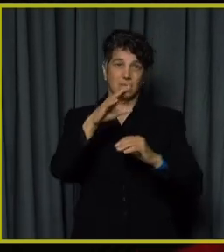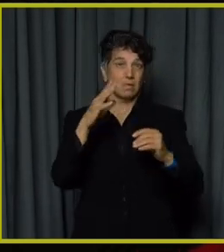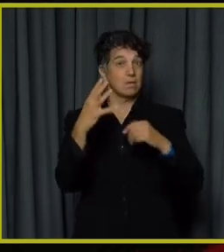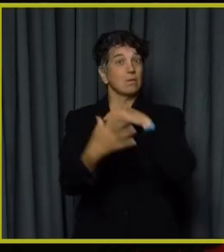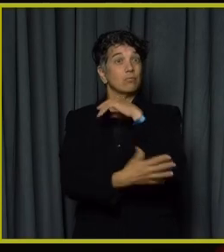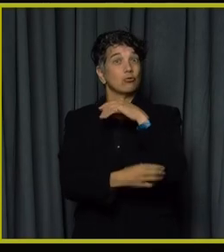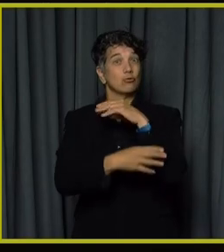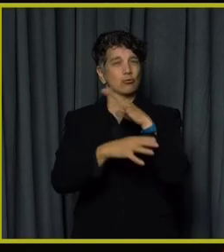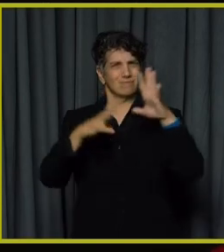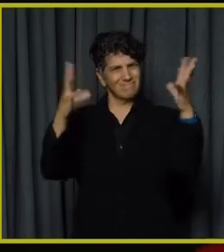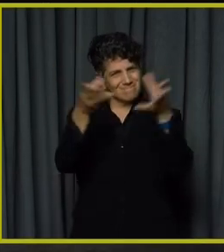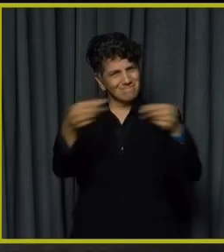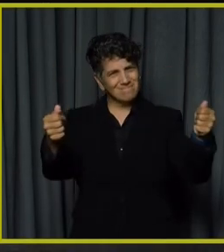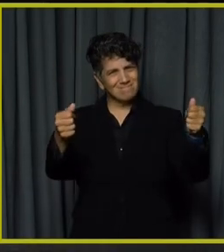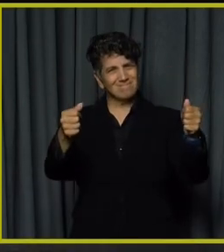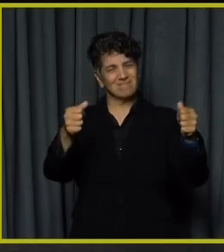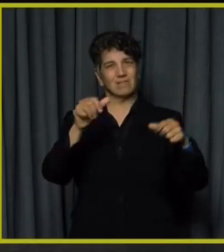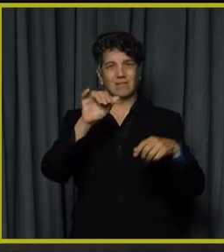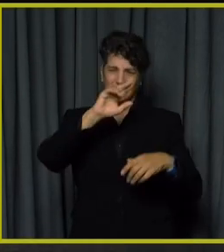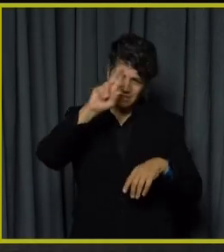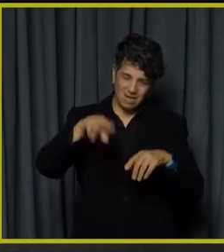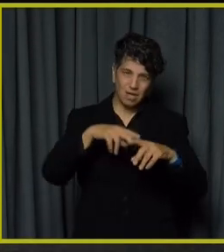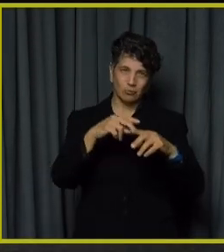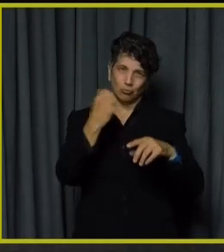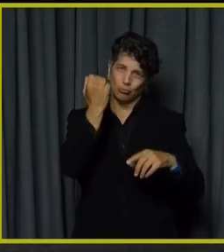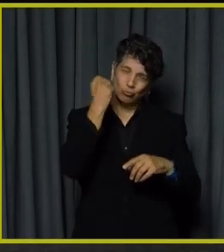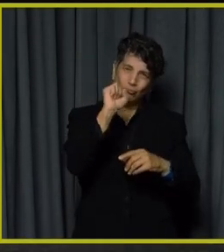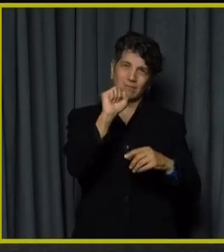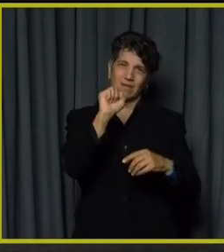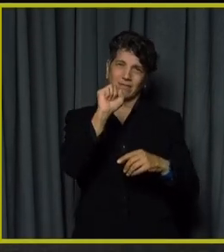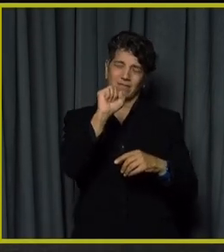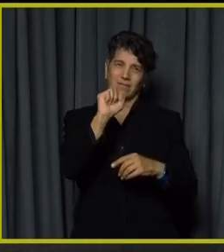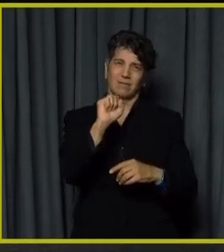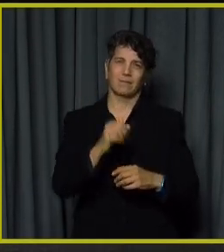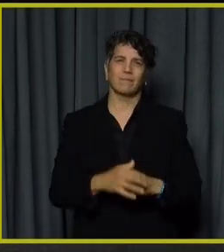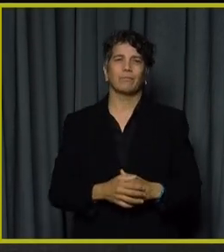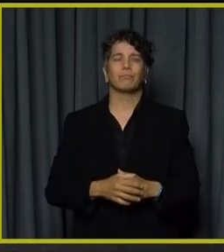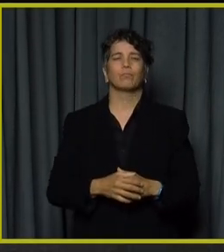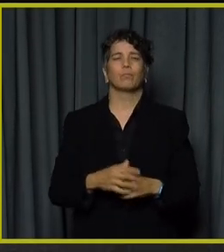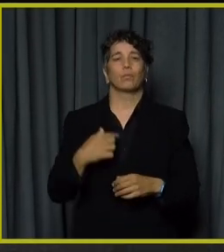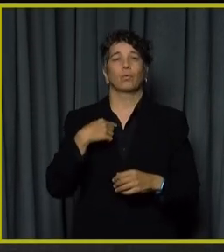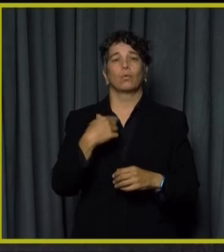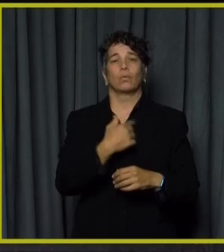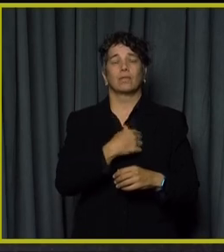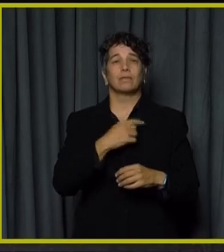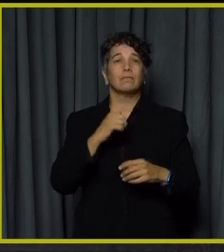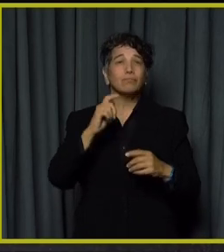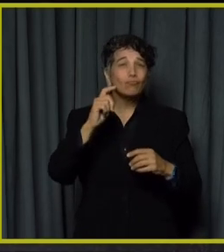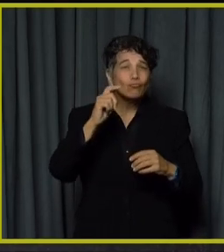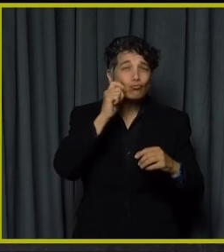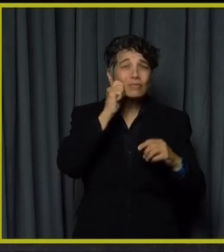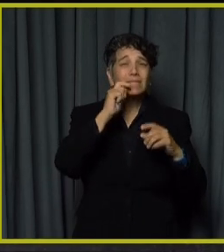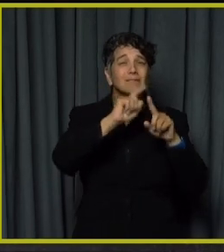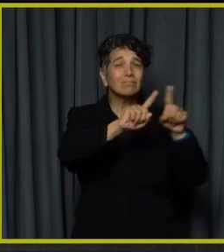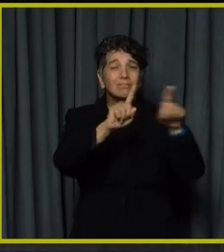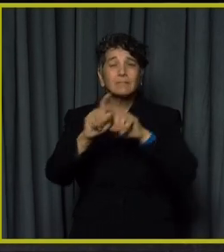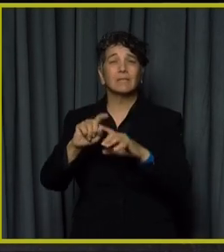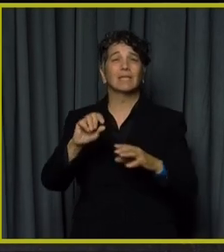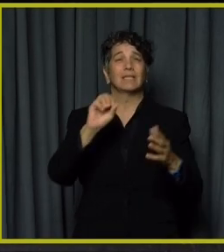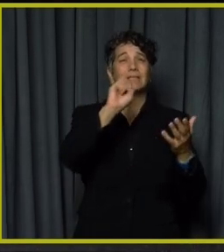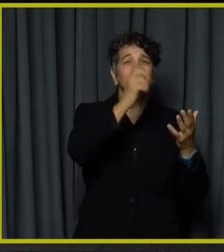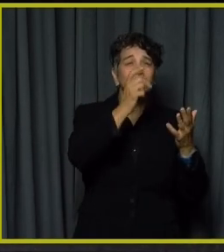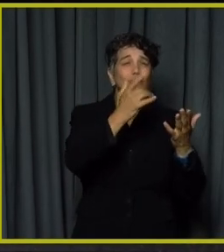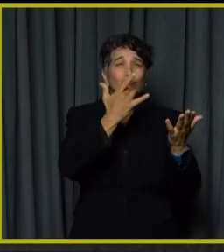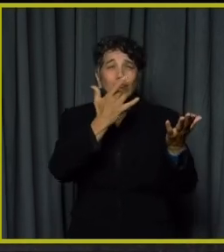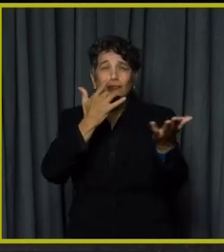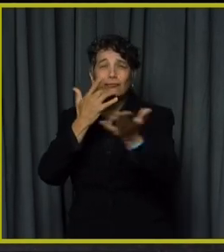We are bringing people together from all across this world, from different races, genders, sexualities, to build this powerful movement.